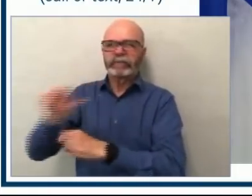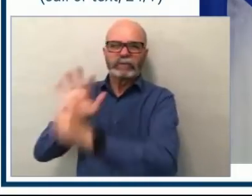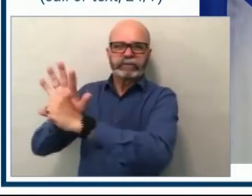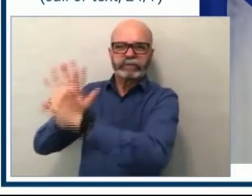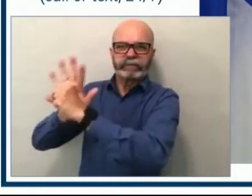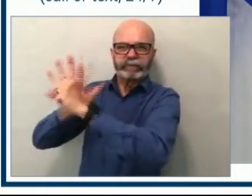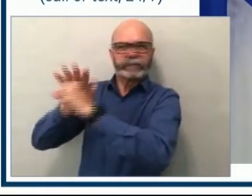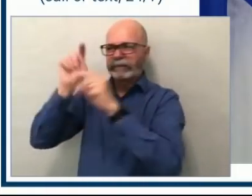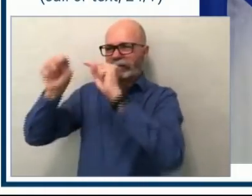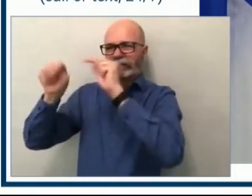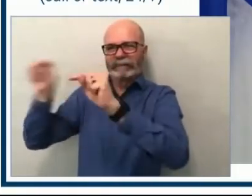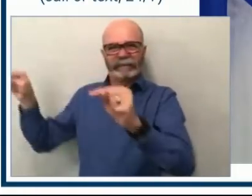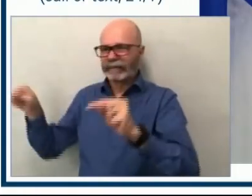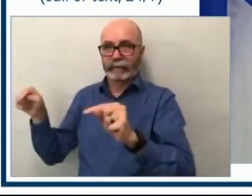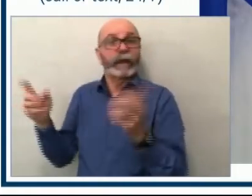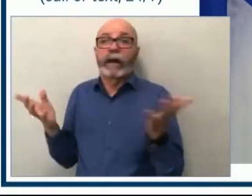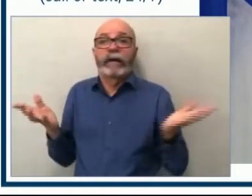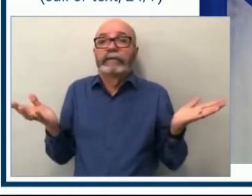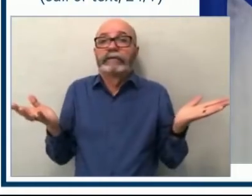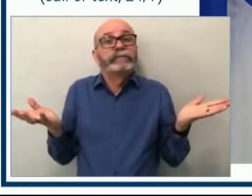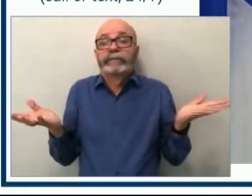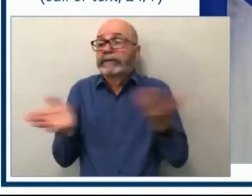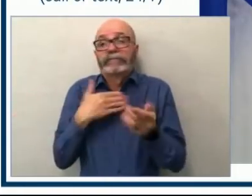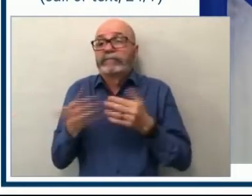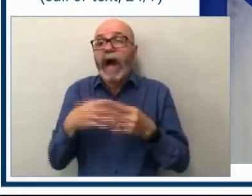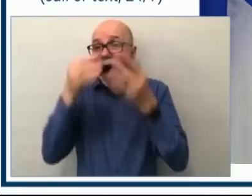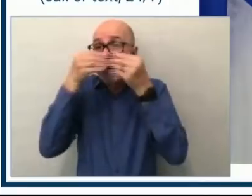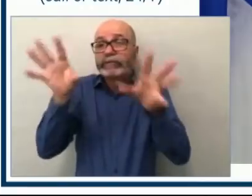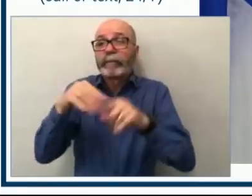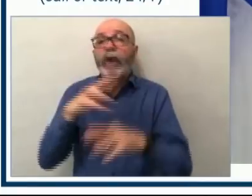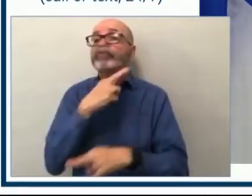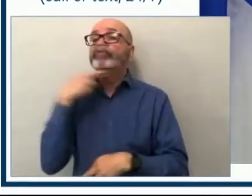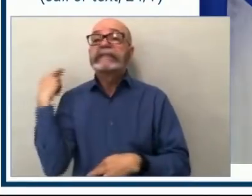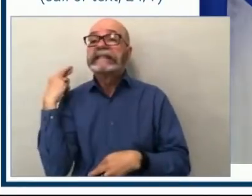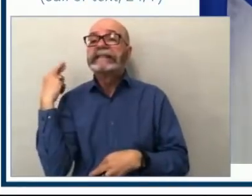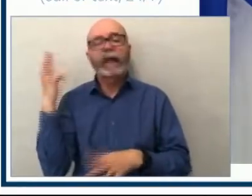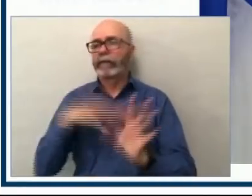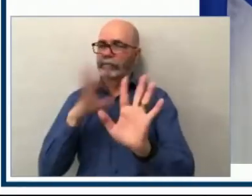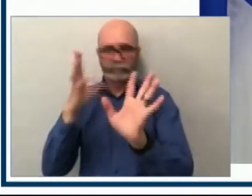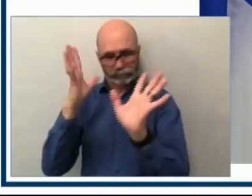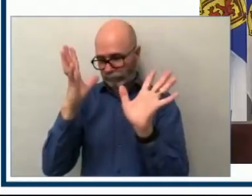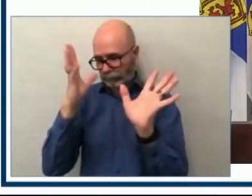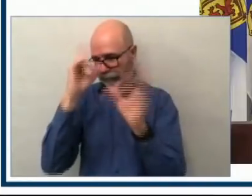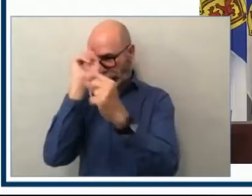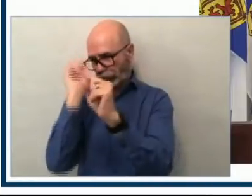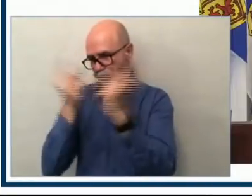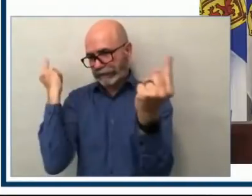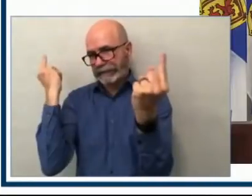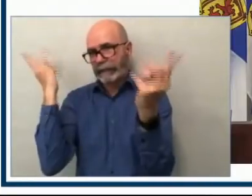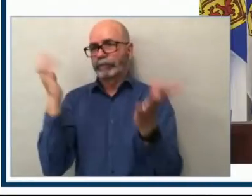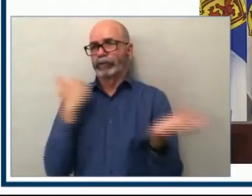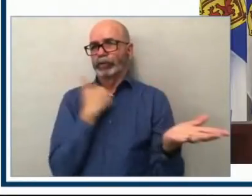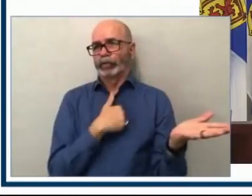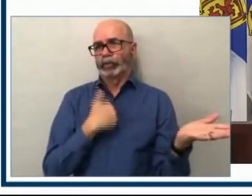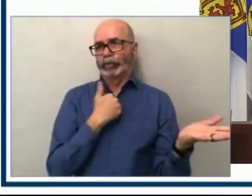risk. And I just don't agree with that. But the company will have to make its own decision. Go ahead with your follow-up, Elizabeth.